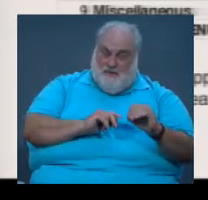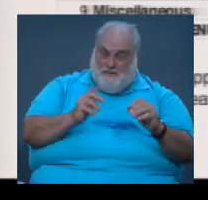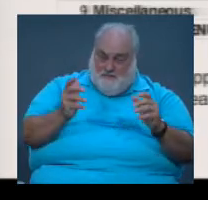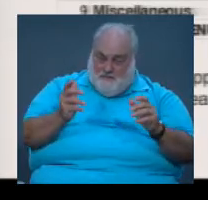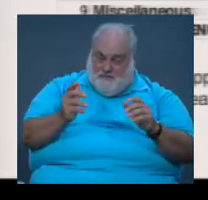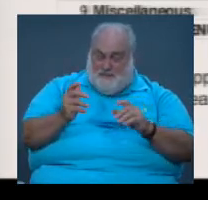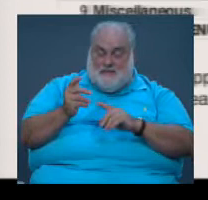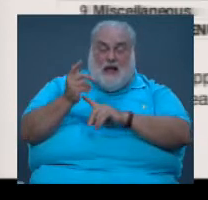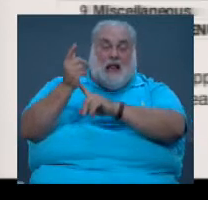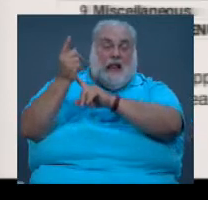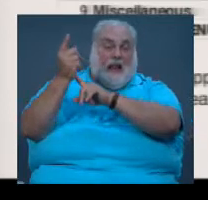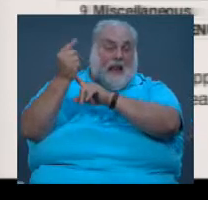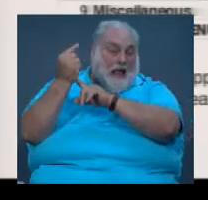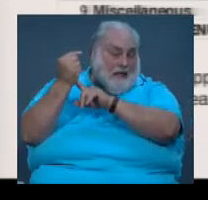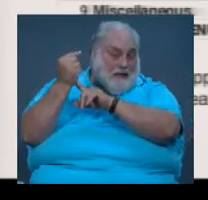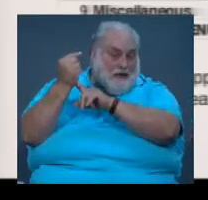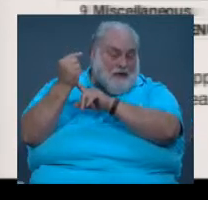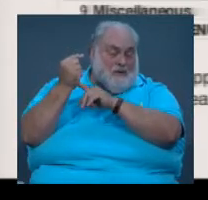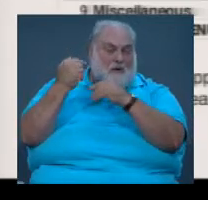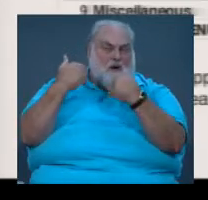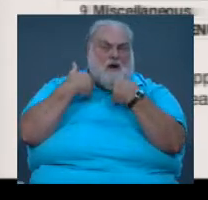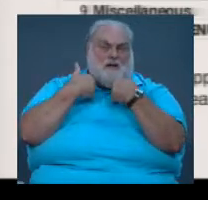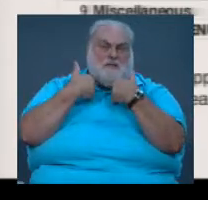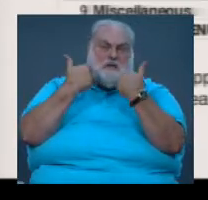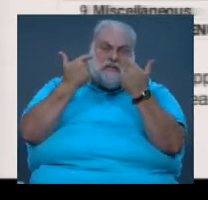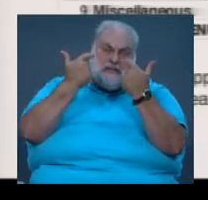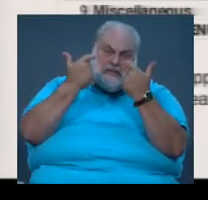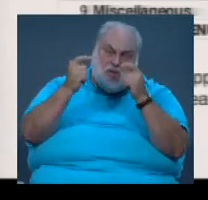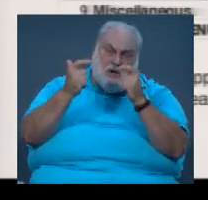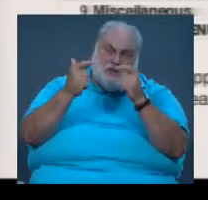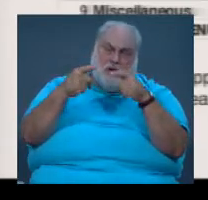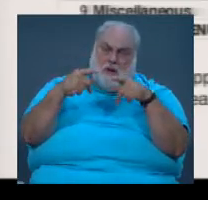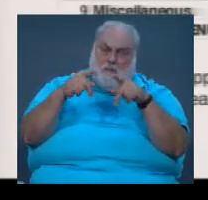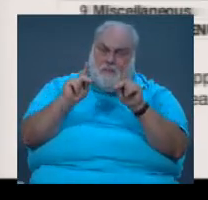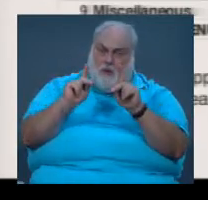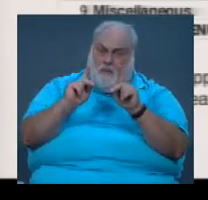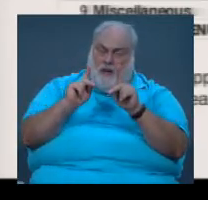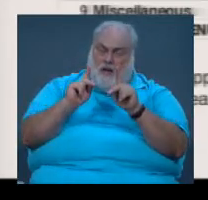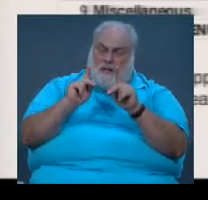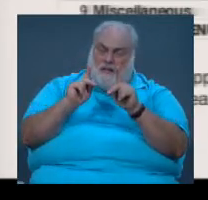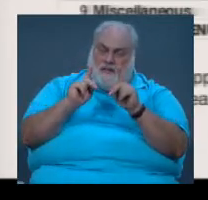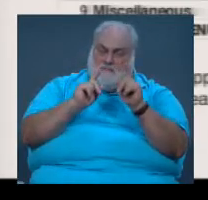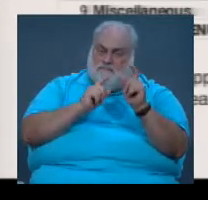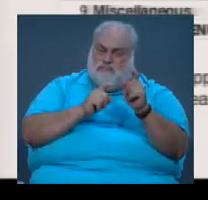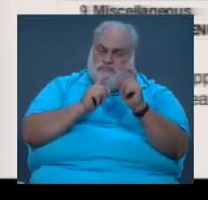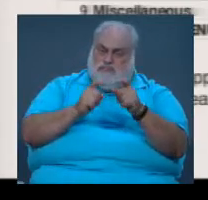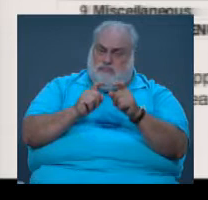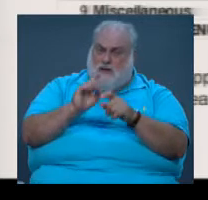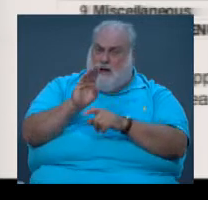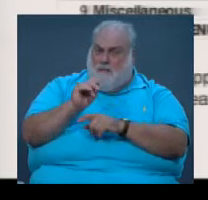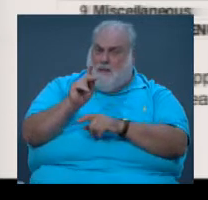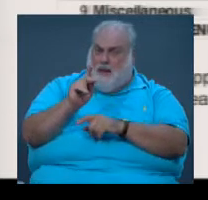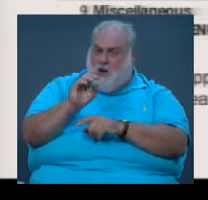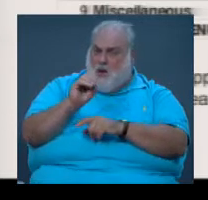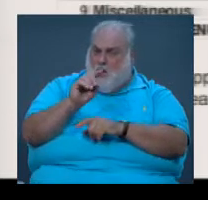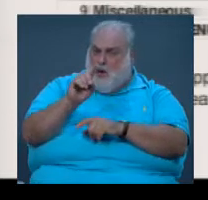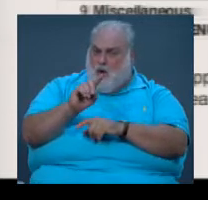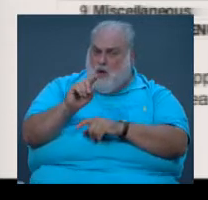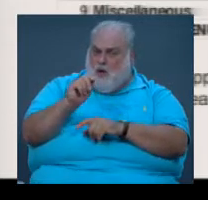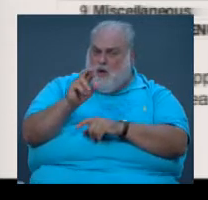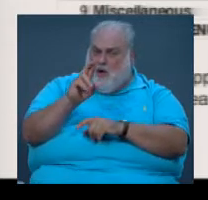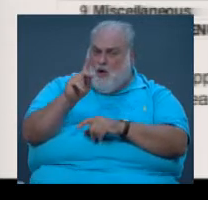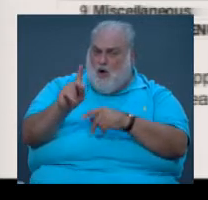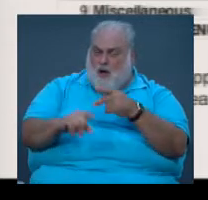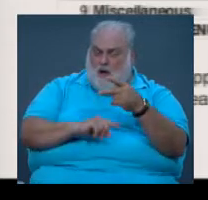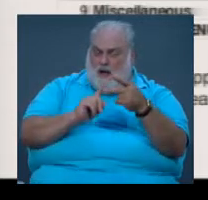Last year, we had some very large permits for Bank Ozark and then also the Southwest